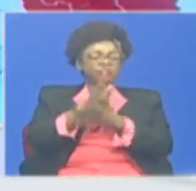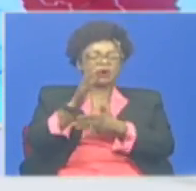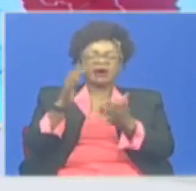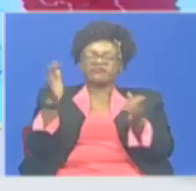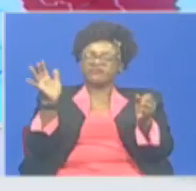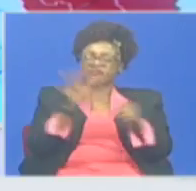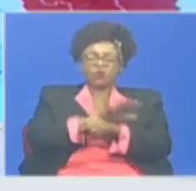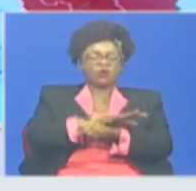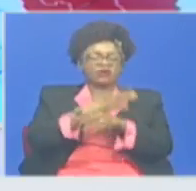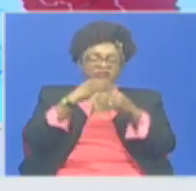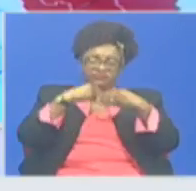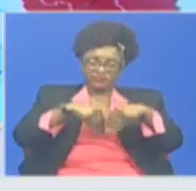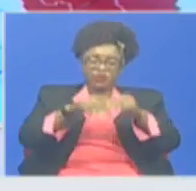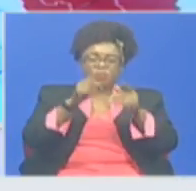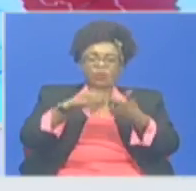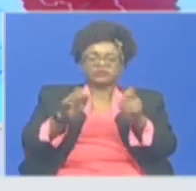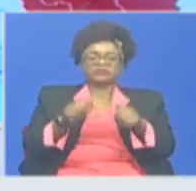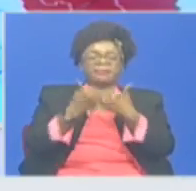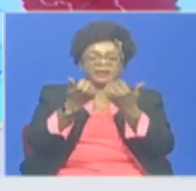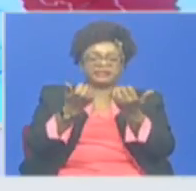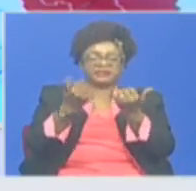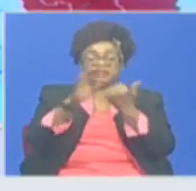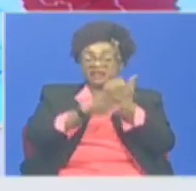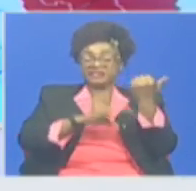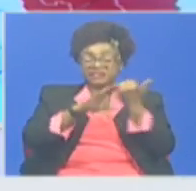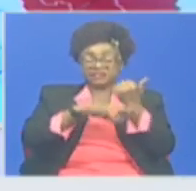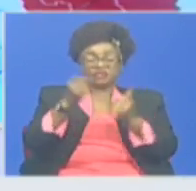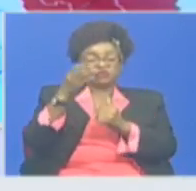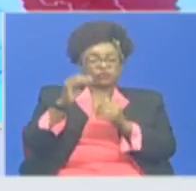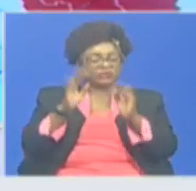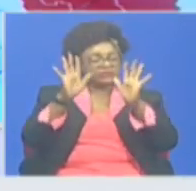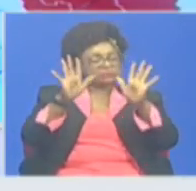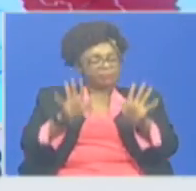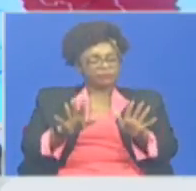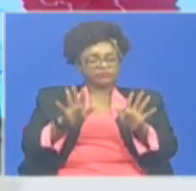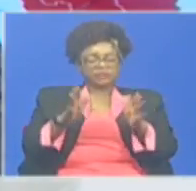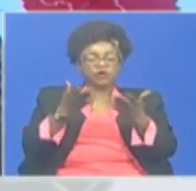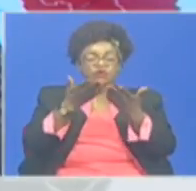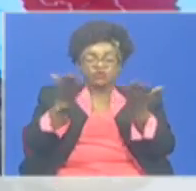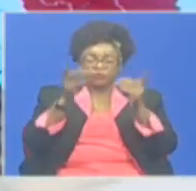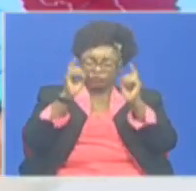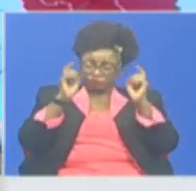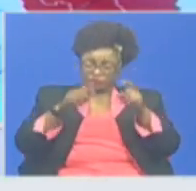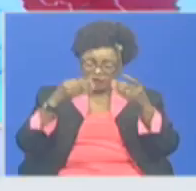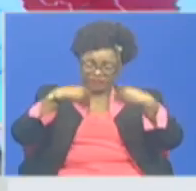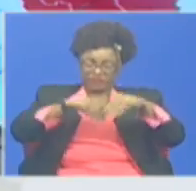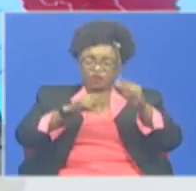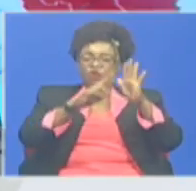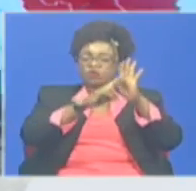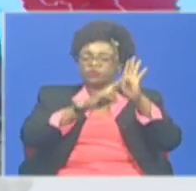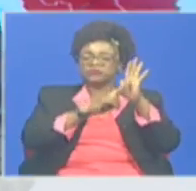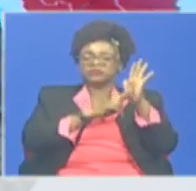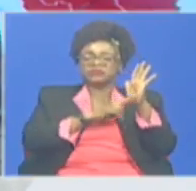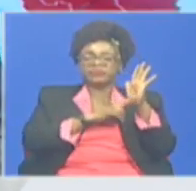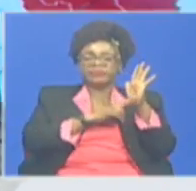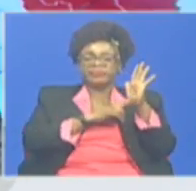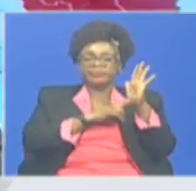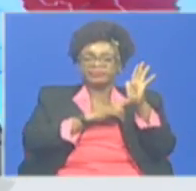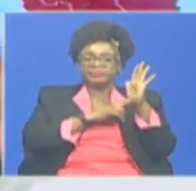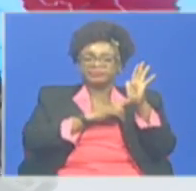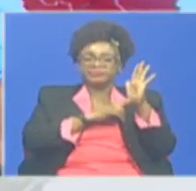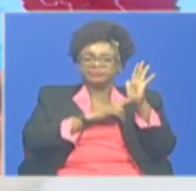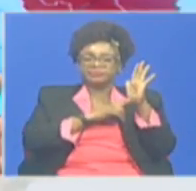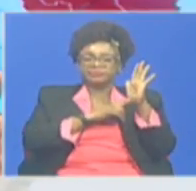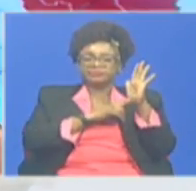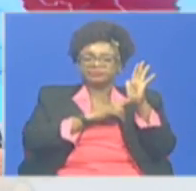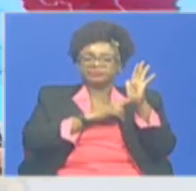with what's happening around the country. So it's very important that you observe these simple rules and regulations that have been given by the government. Let's now